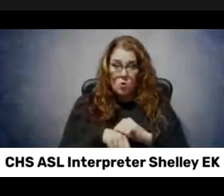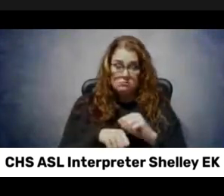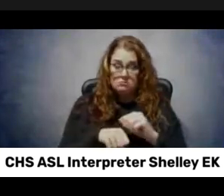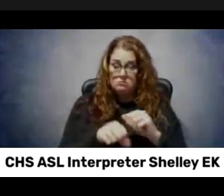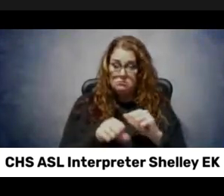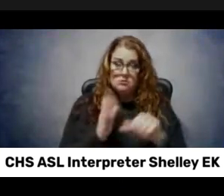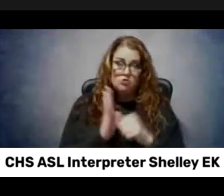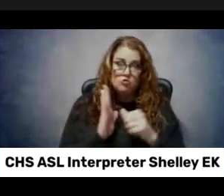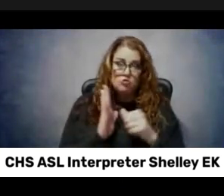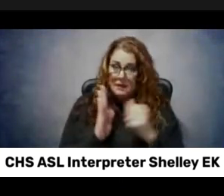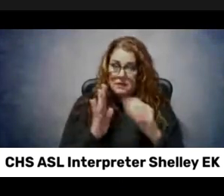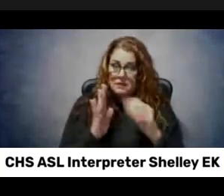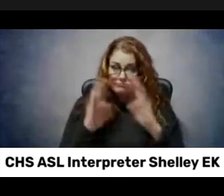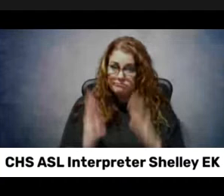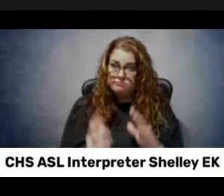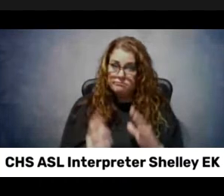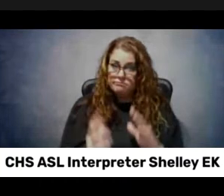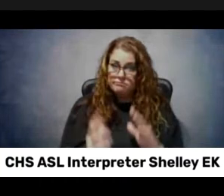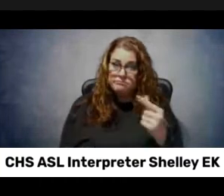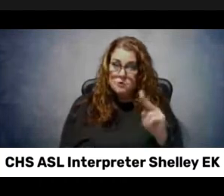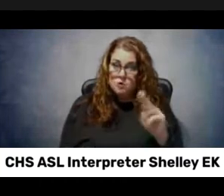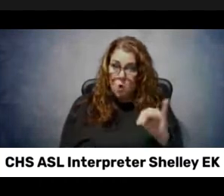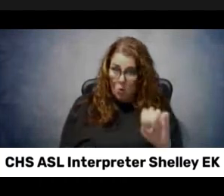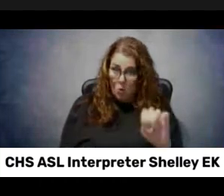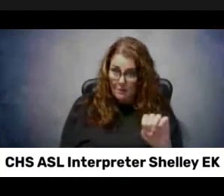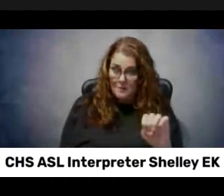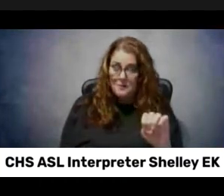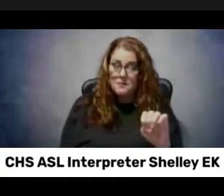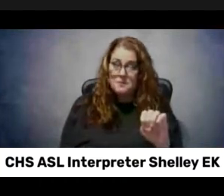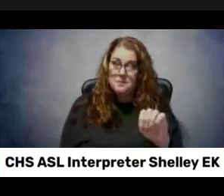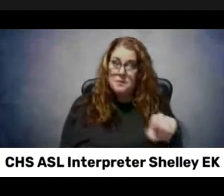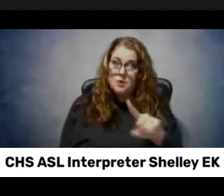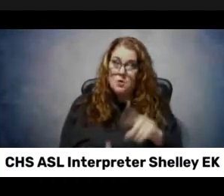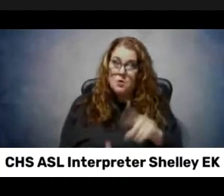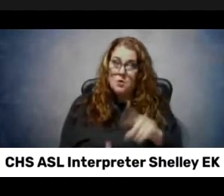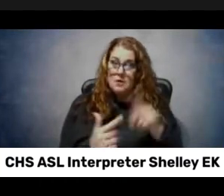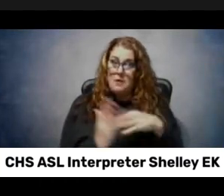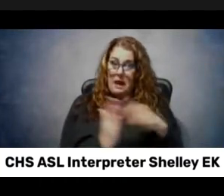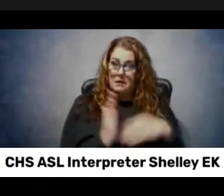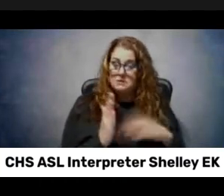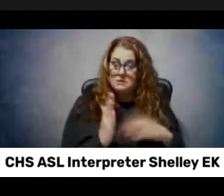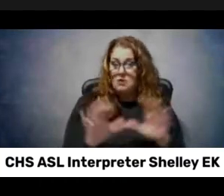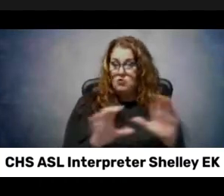ceramic gnomes that you then paint and decorate.